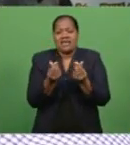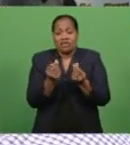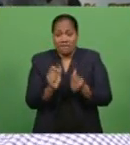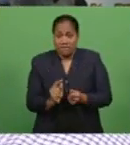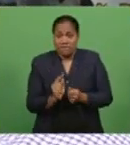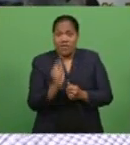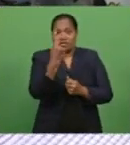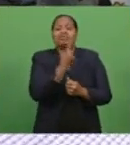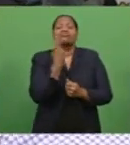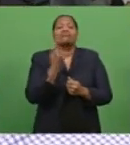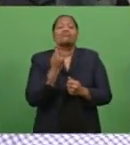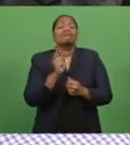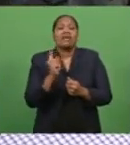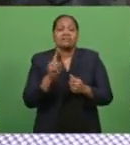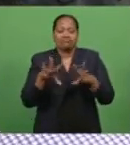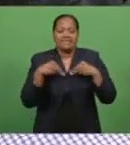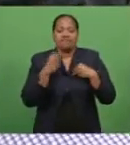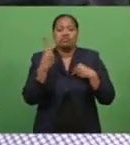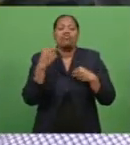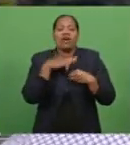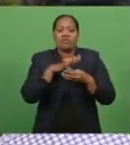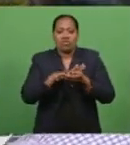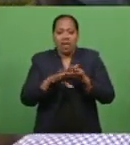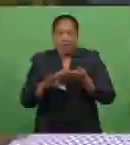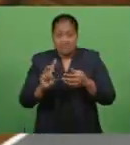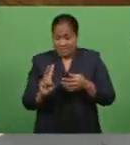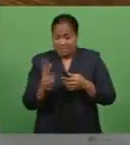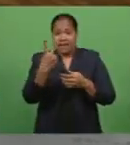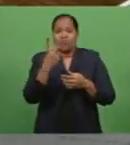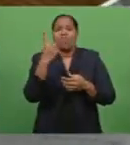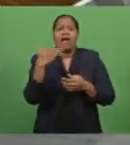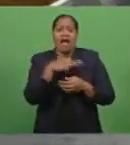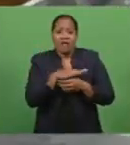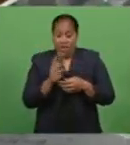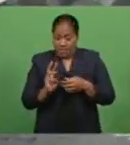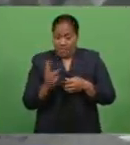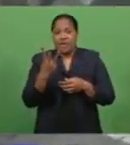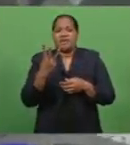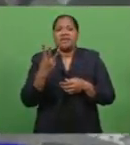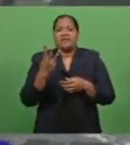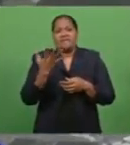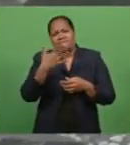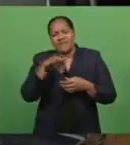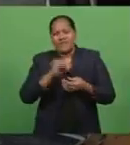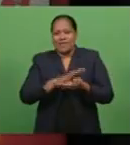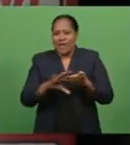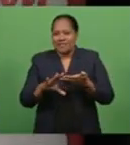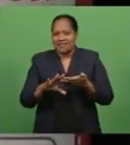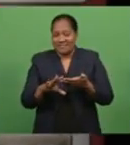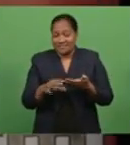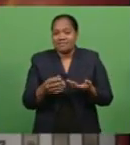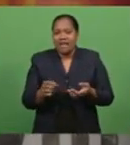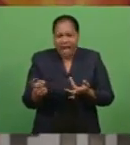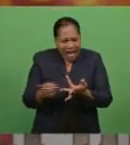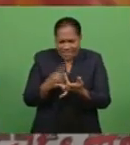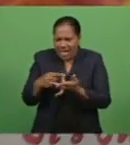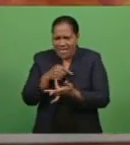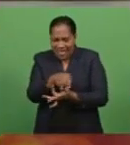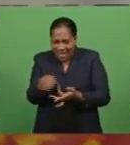received $200, second received $100 and the third received $50. All other participants received